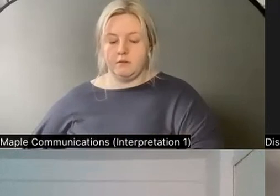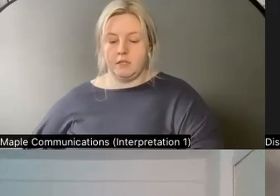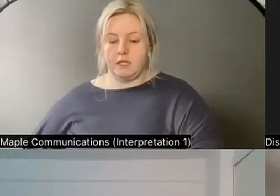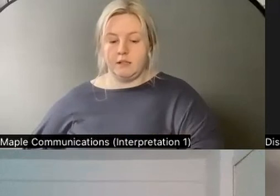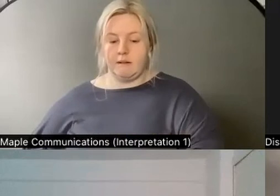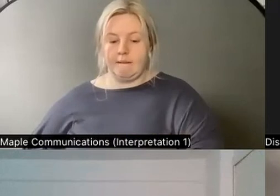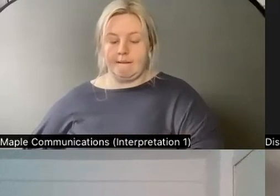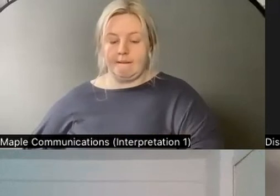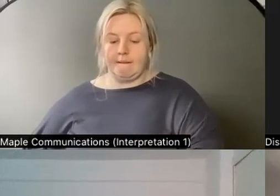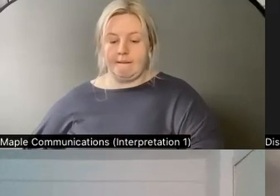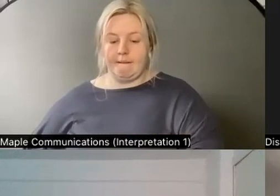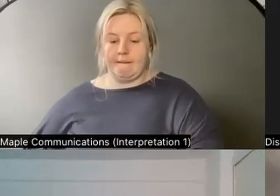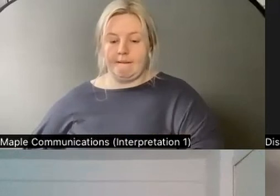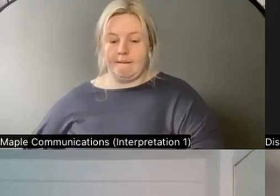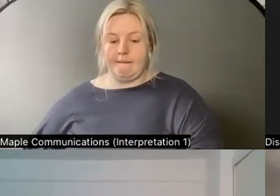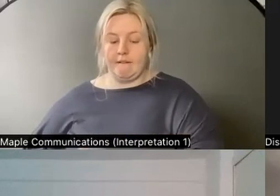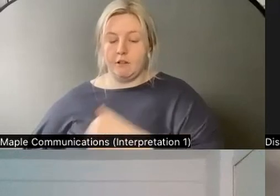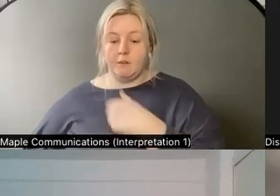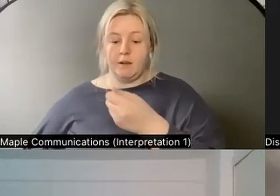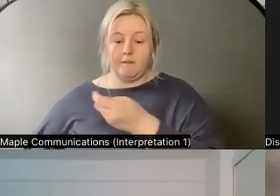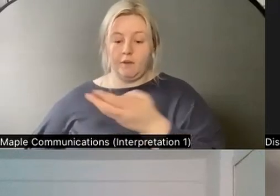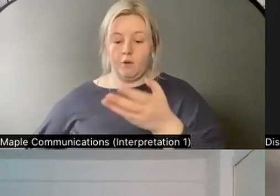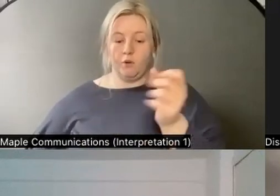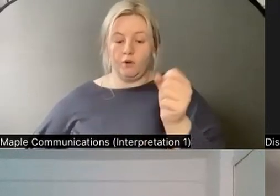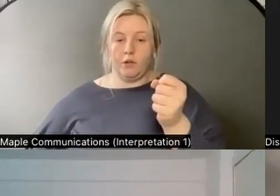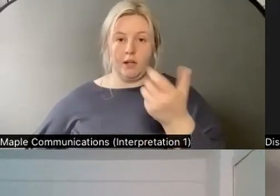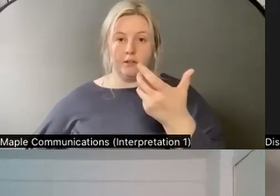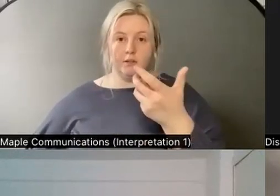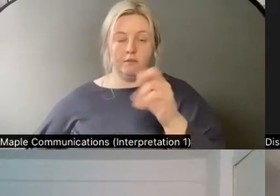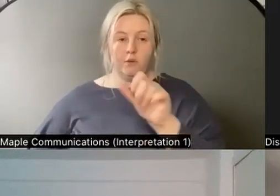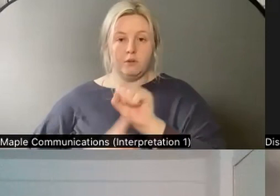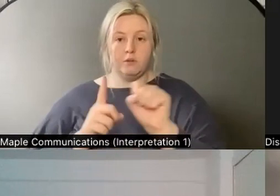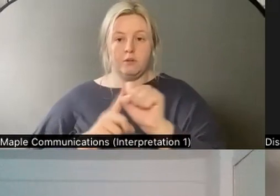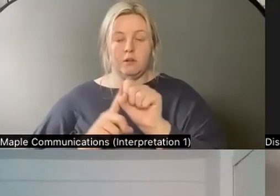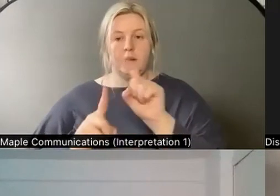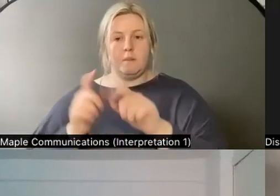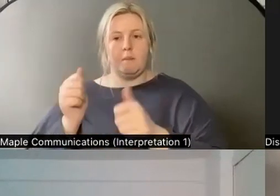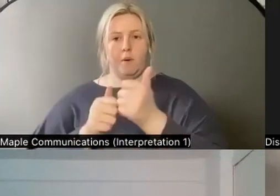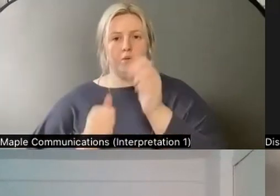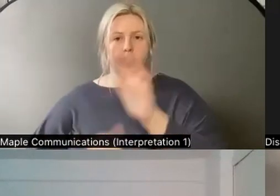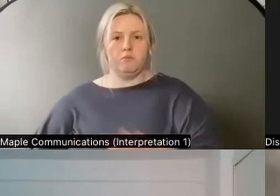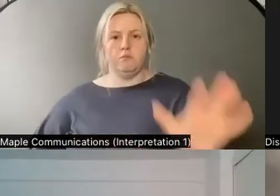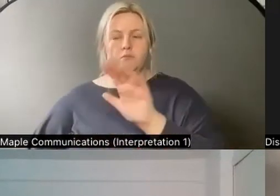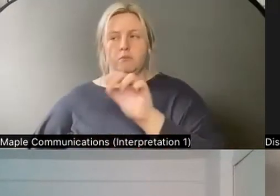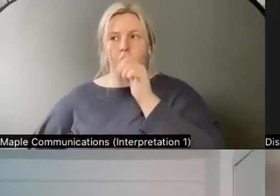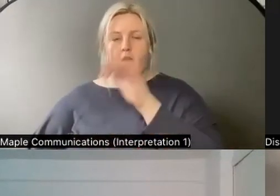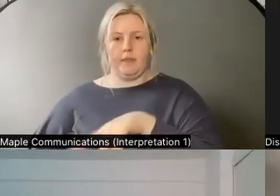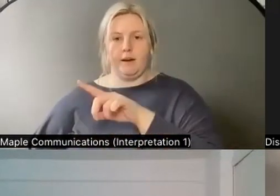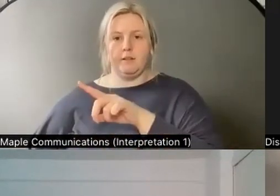like shocking cases, but the vast majority of it isn't overt like that. It's just people don't